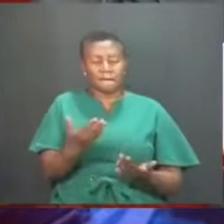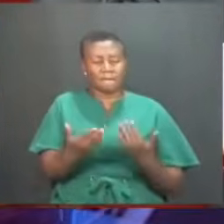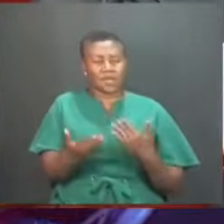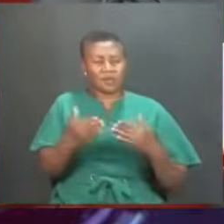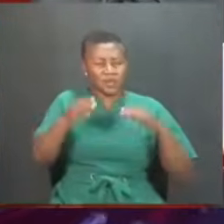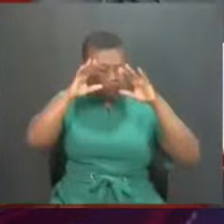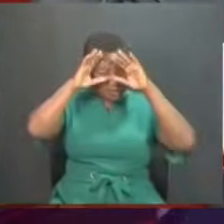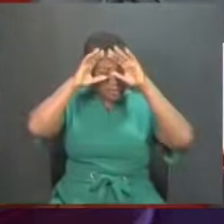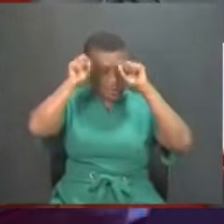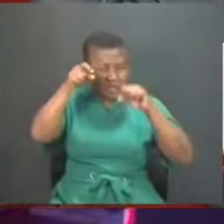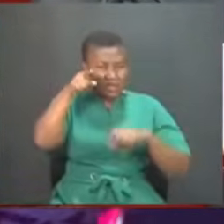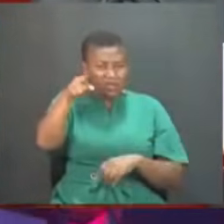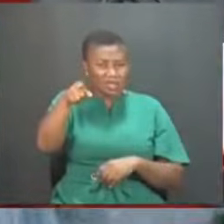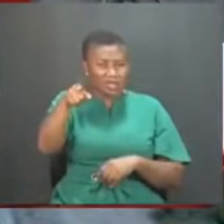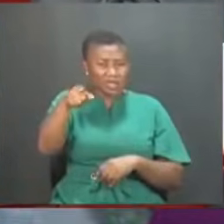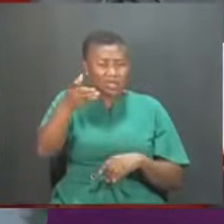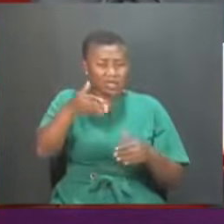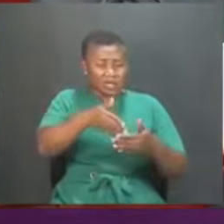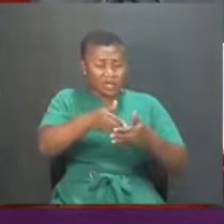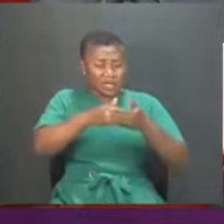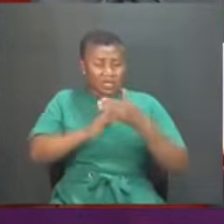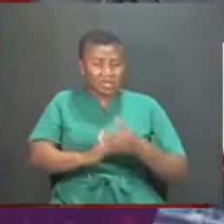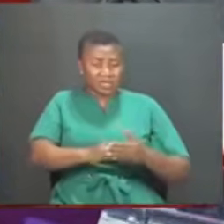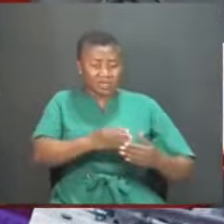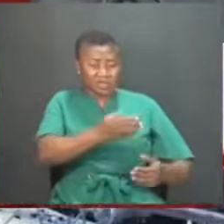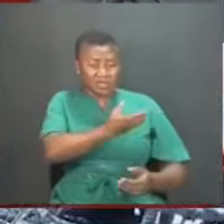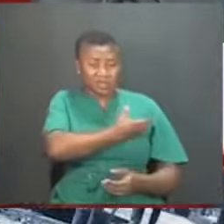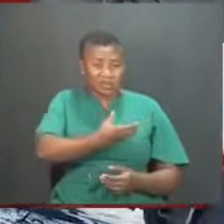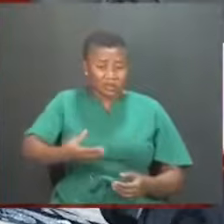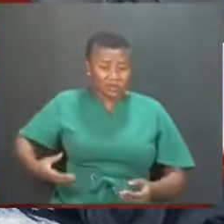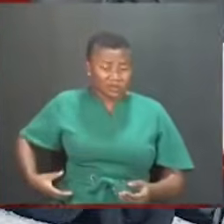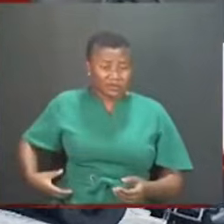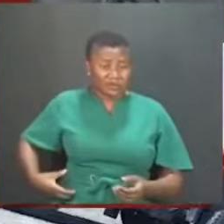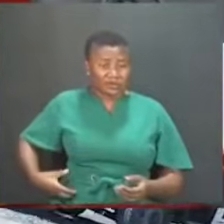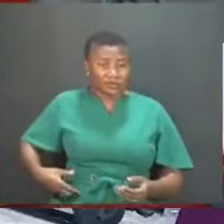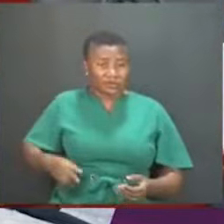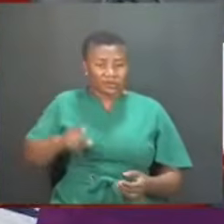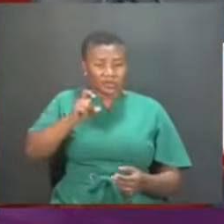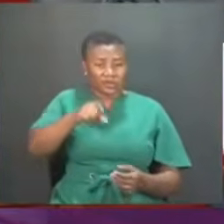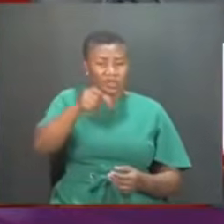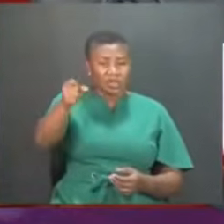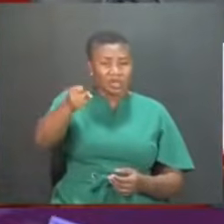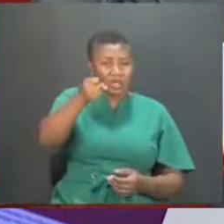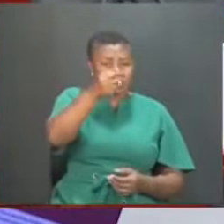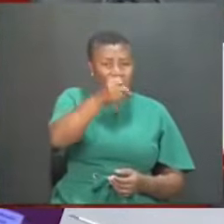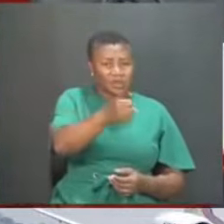the Commander-in-Chief, may have to appoint a substantive Minister of Defense.